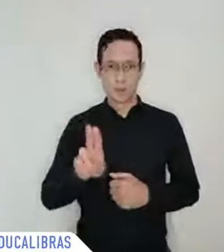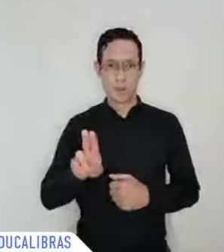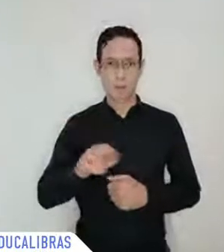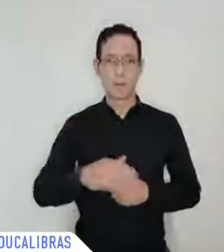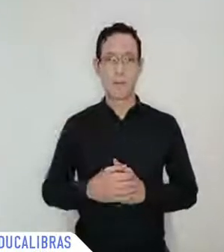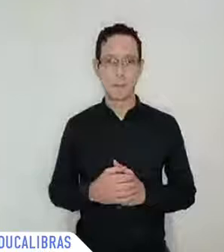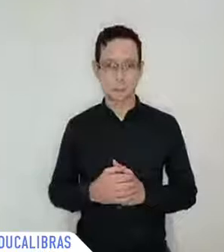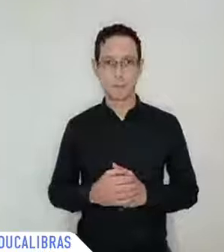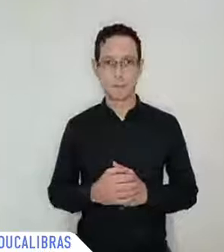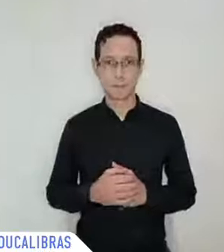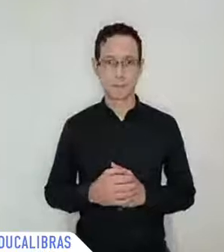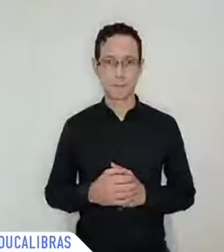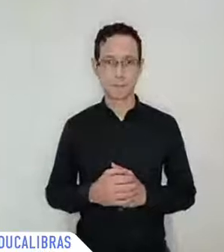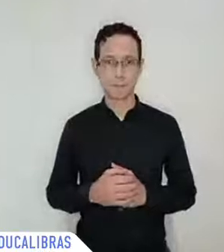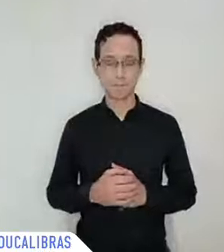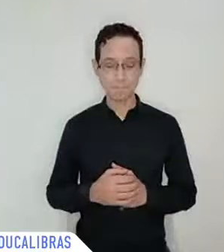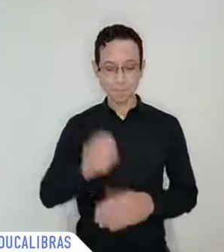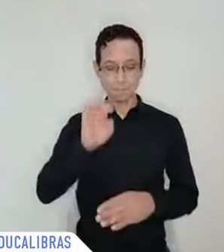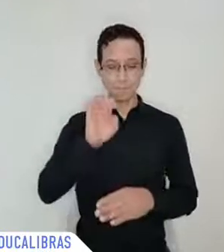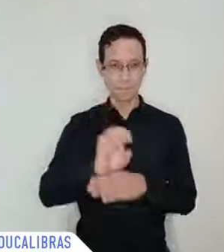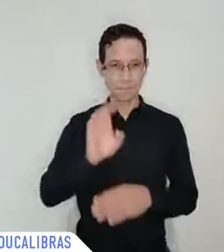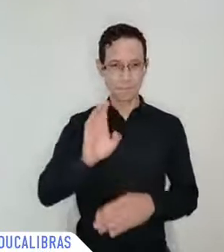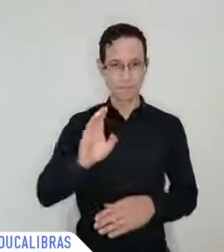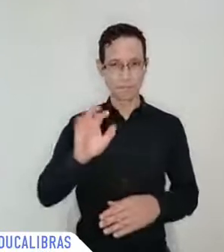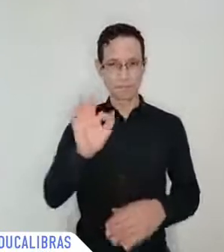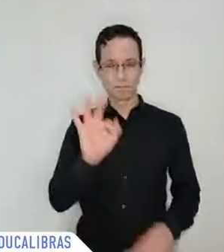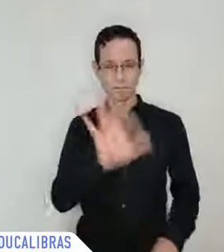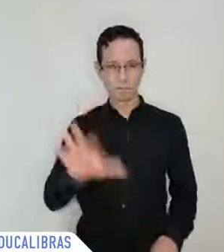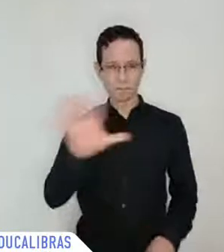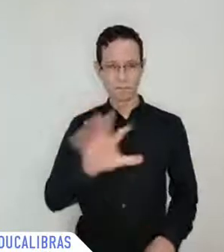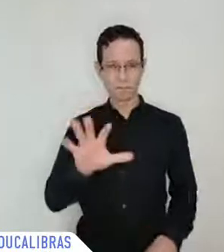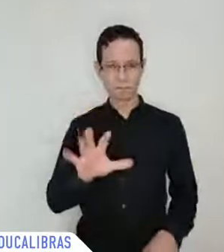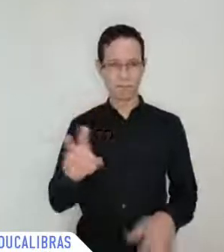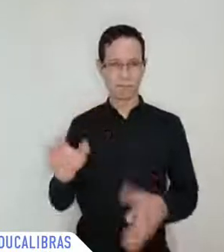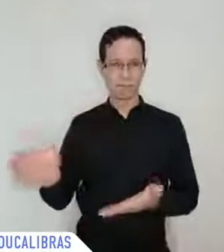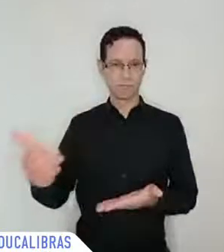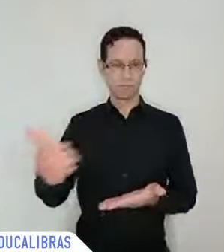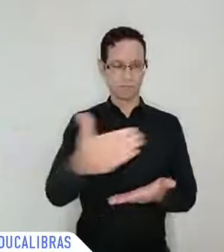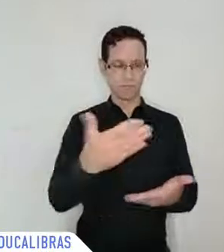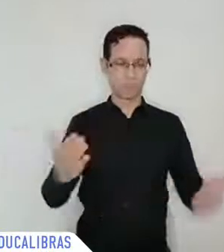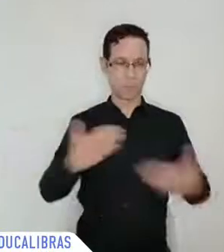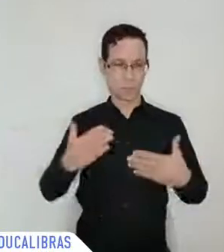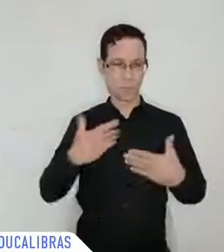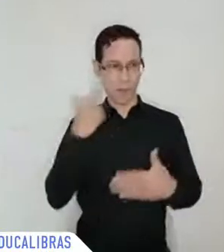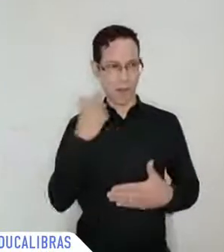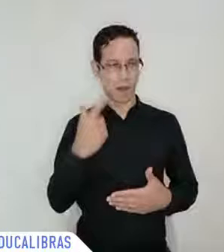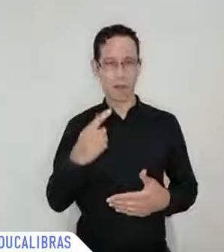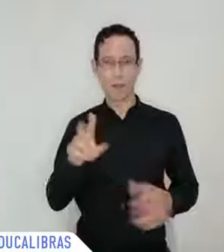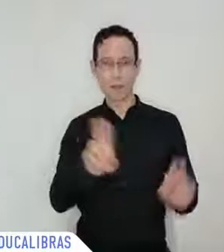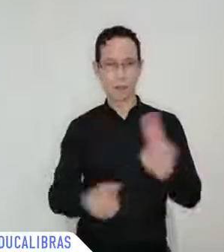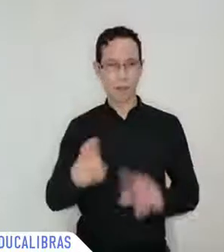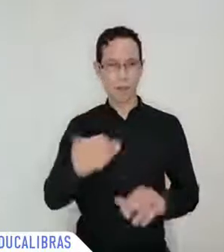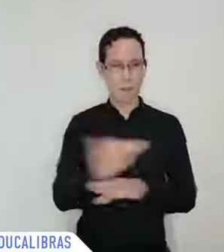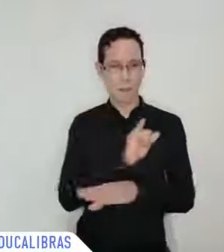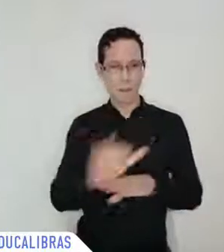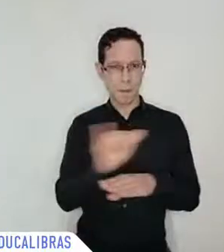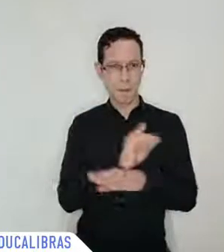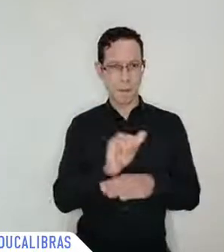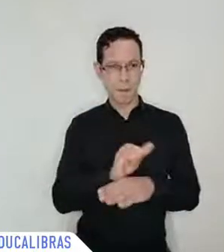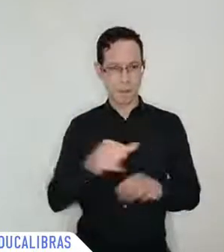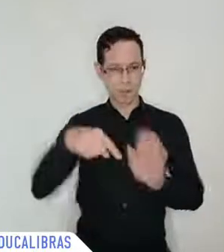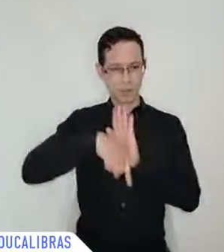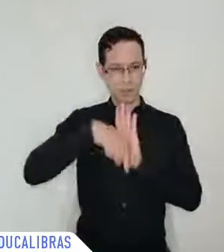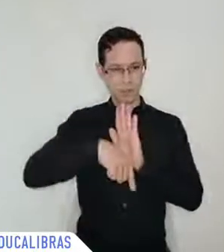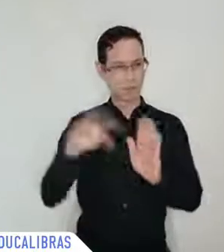attention are the use of government structure for private interests to try to